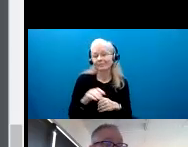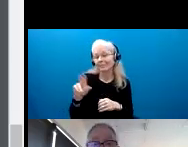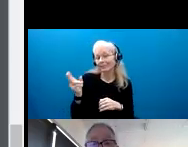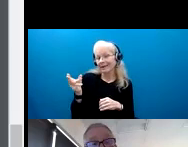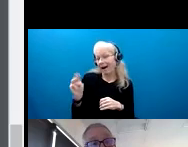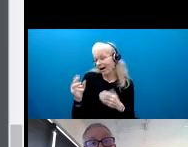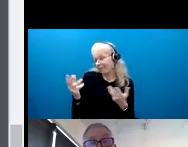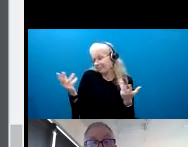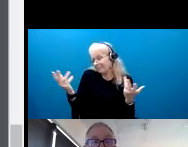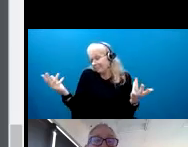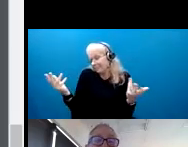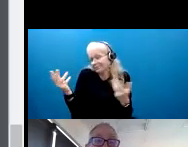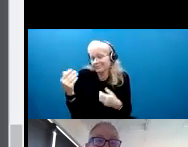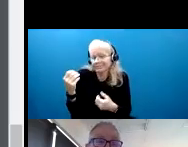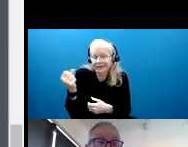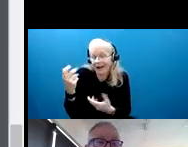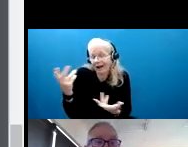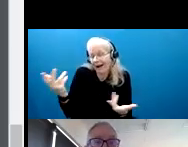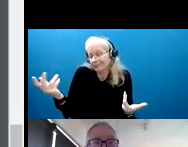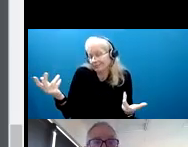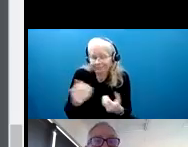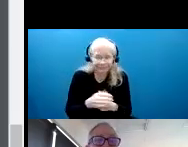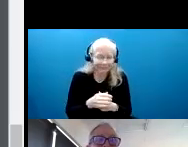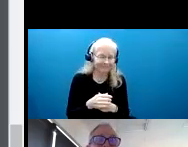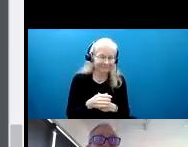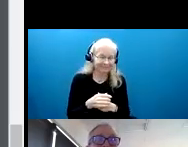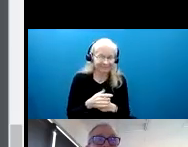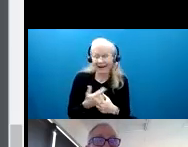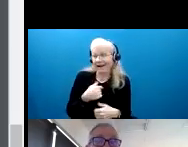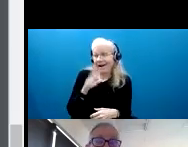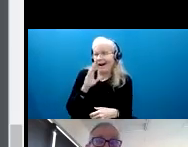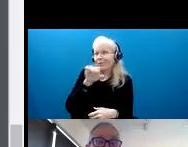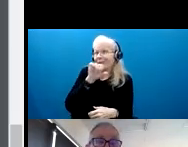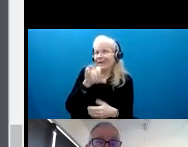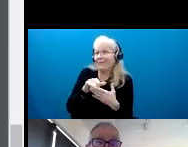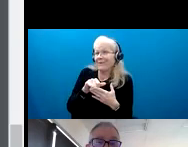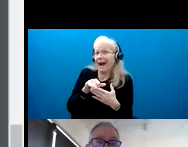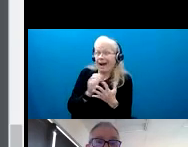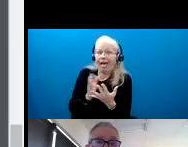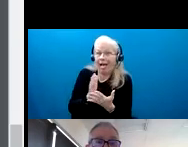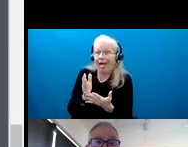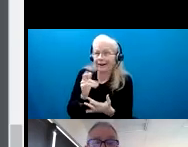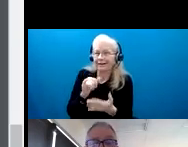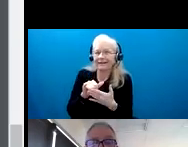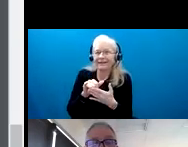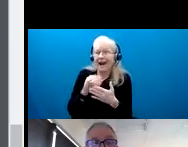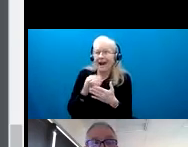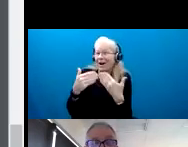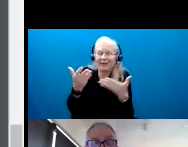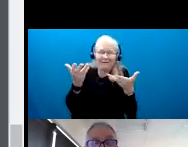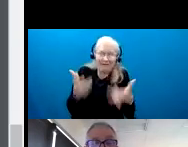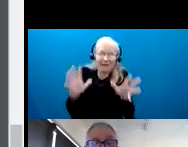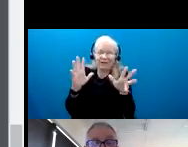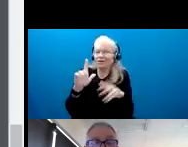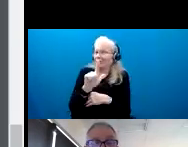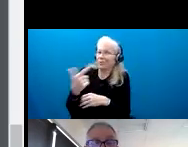Yeah, I'm not, I mean, I would love to get through the process in that amount of time. I mean, that's typically more quickly than we get